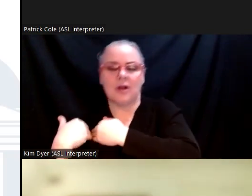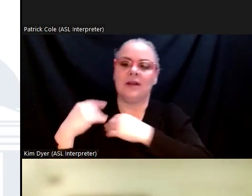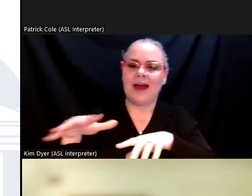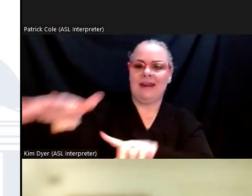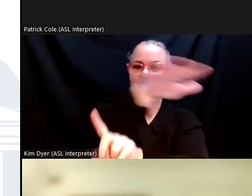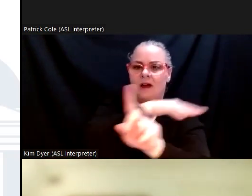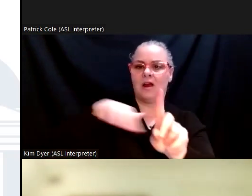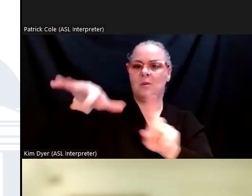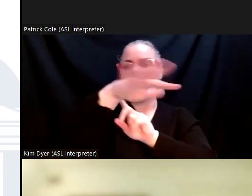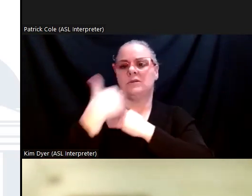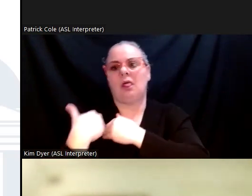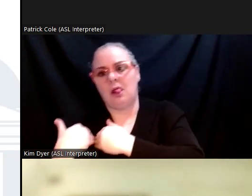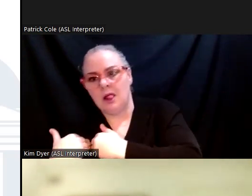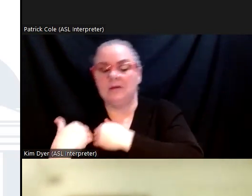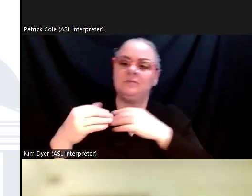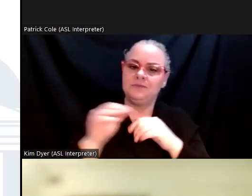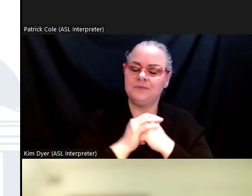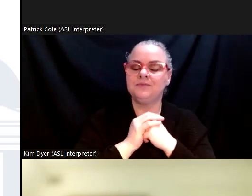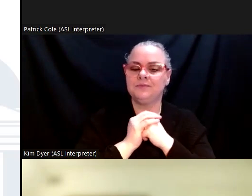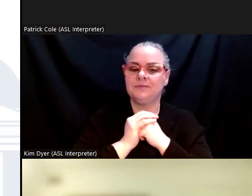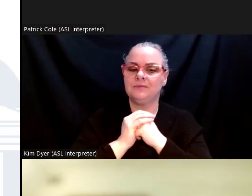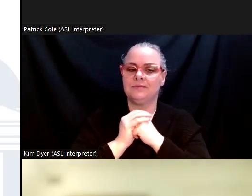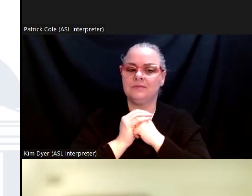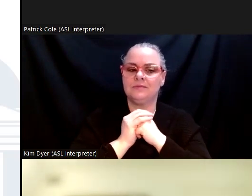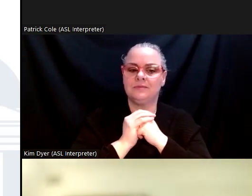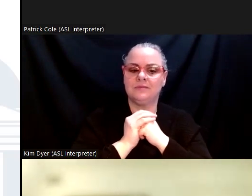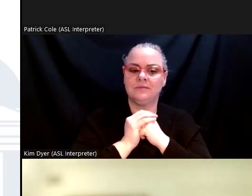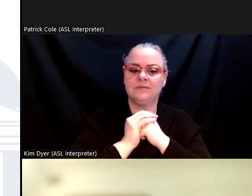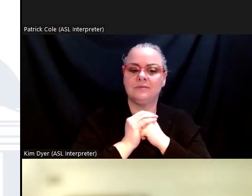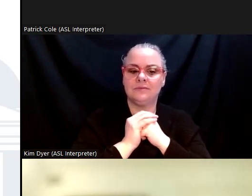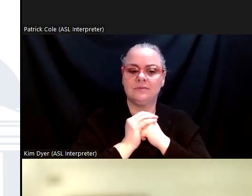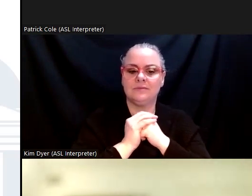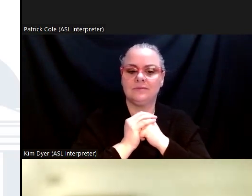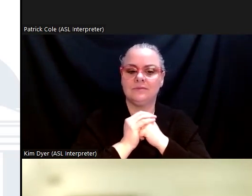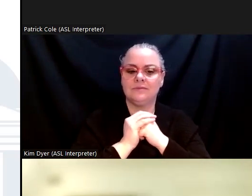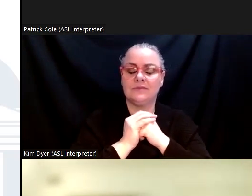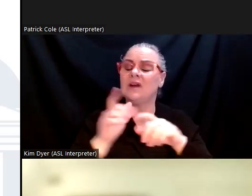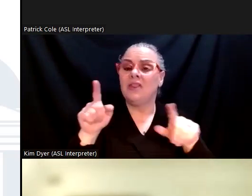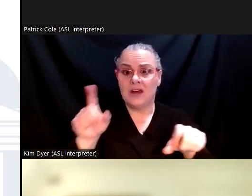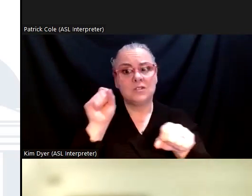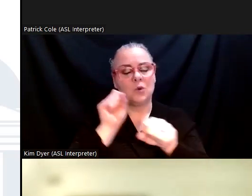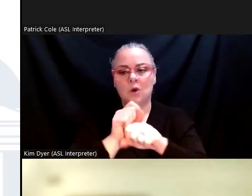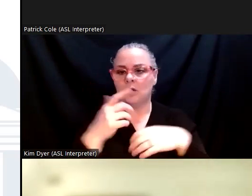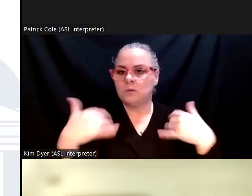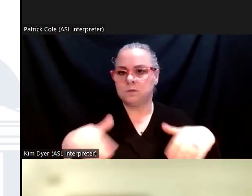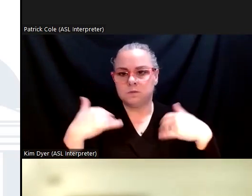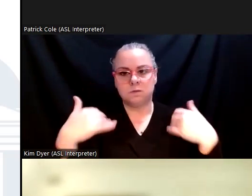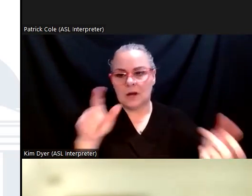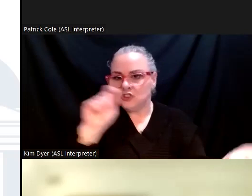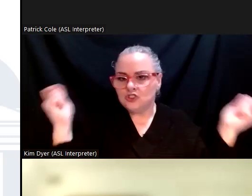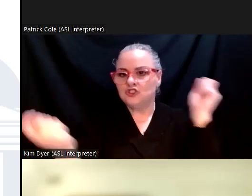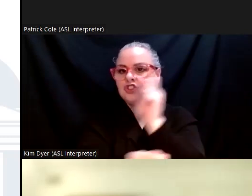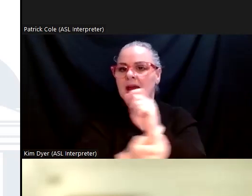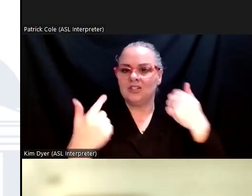work. I would say that in a broad way, this work has been transformative for how we think about